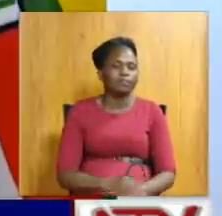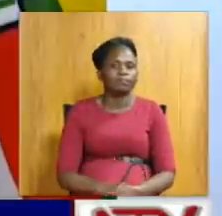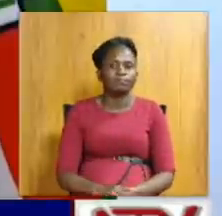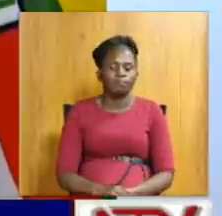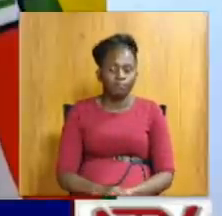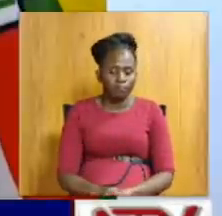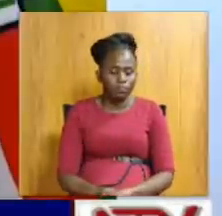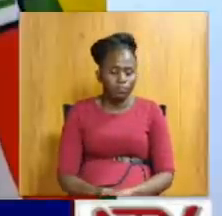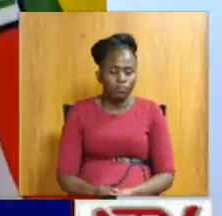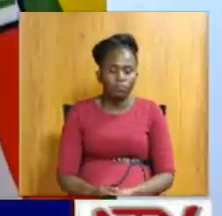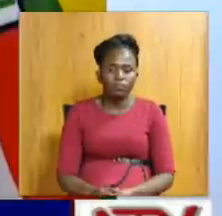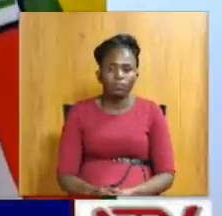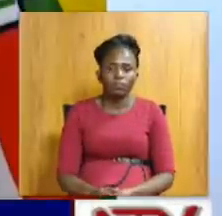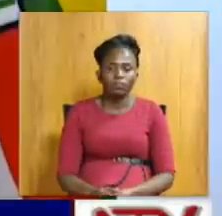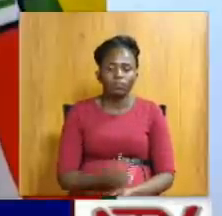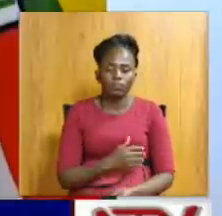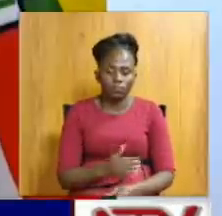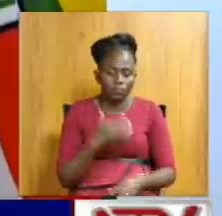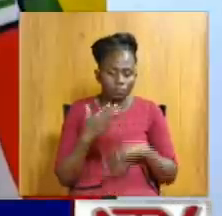The others won as follows: